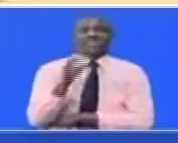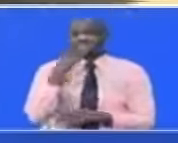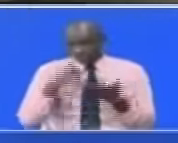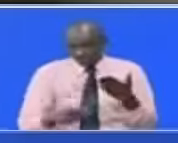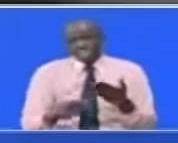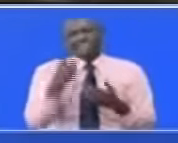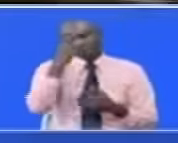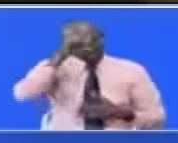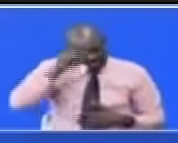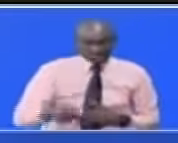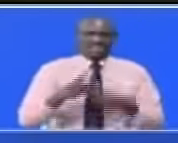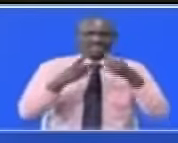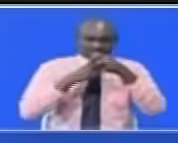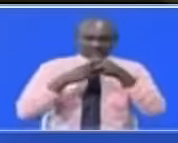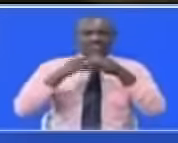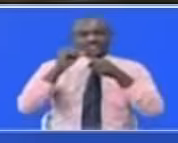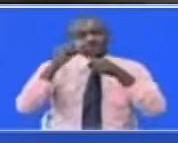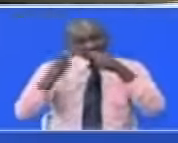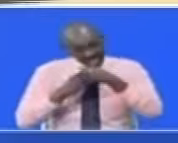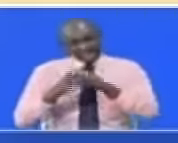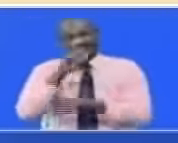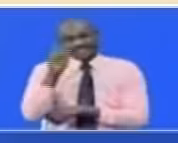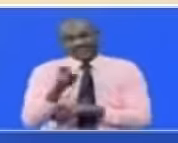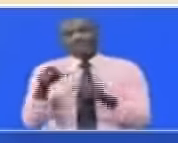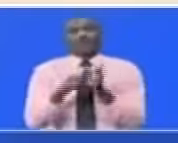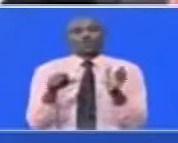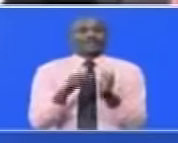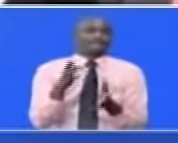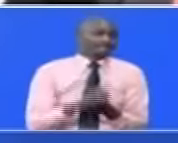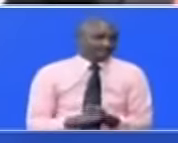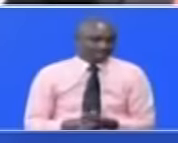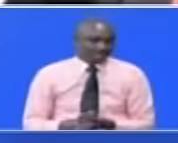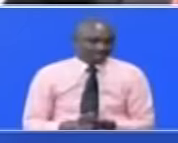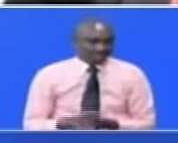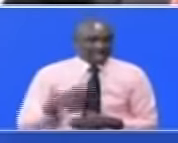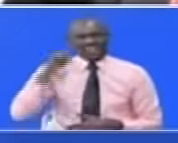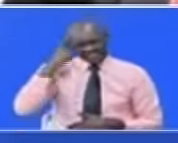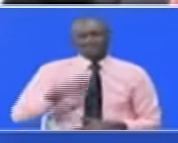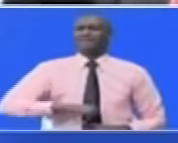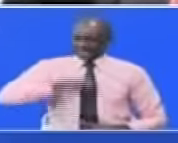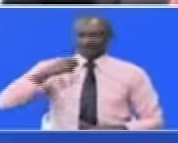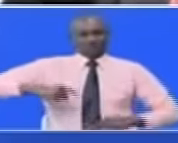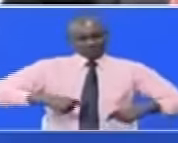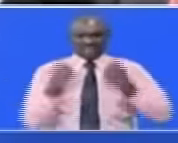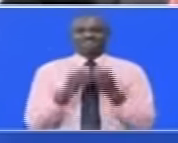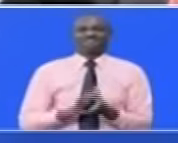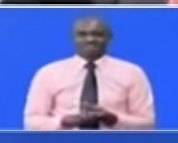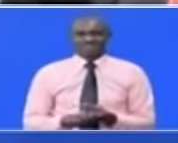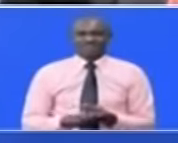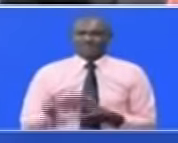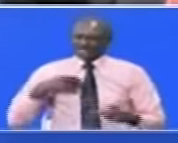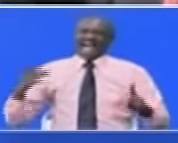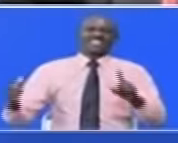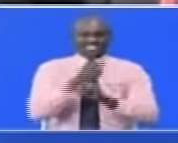about 2,709 exam irregularities. I feel very proud of myself for I have